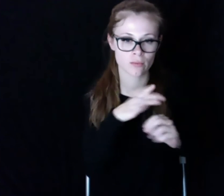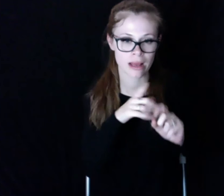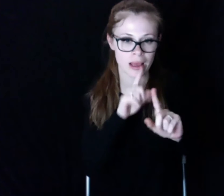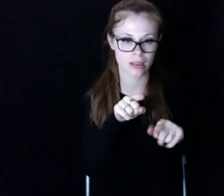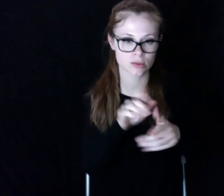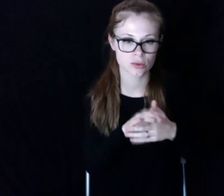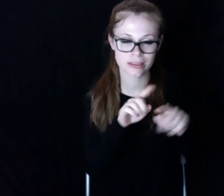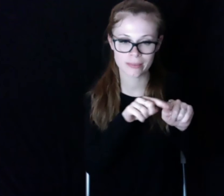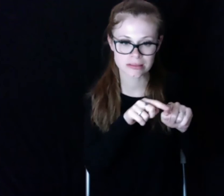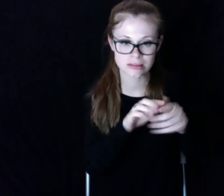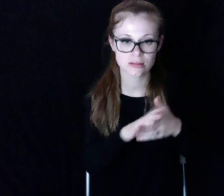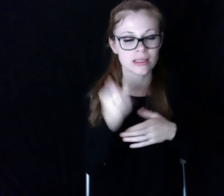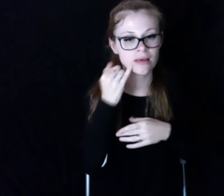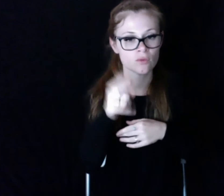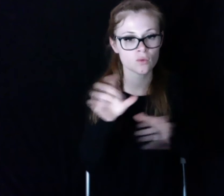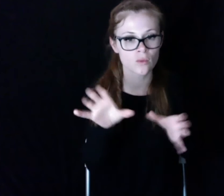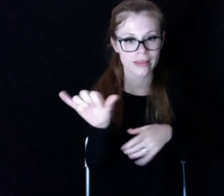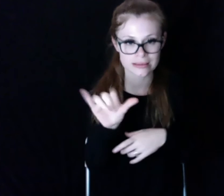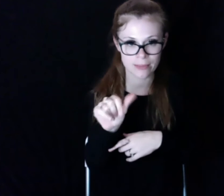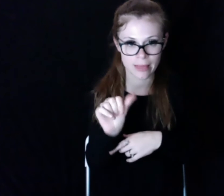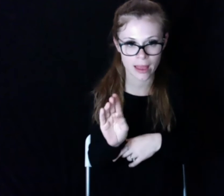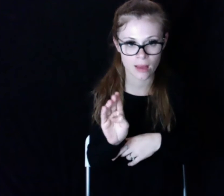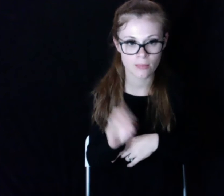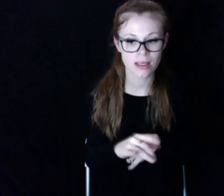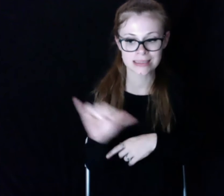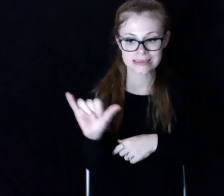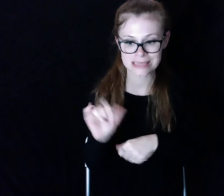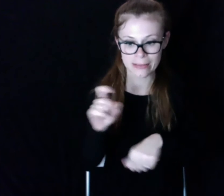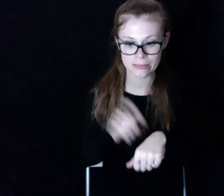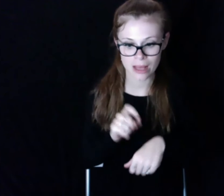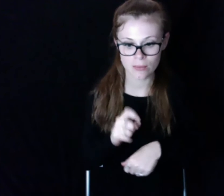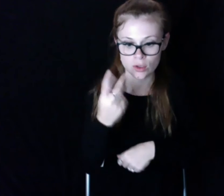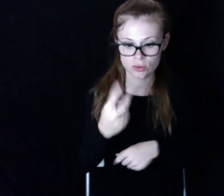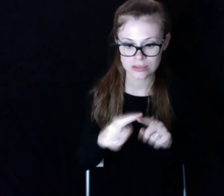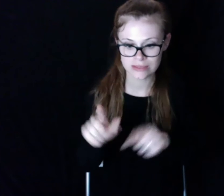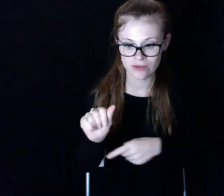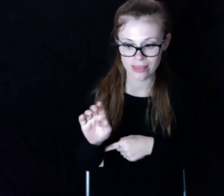doing the same lab at the same time, two different labs drawn,